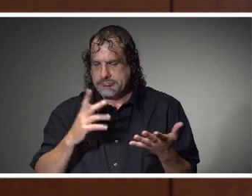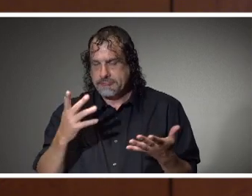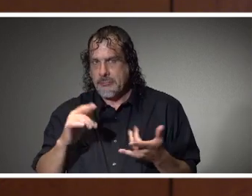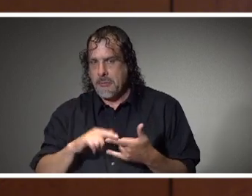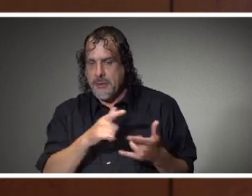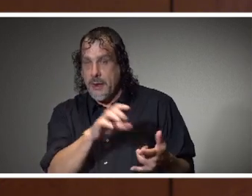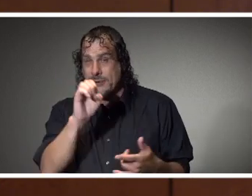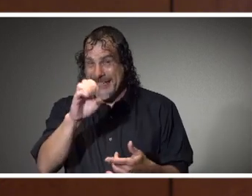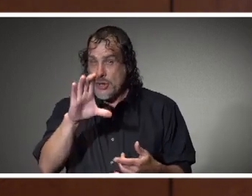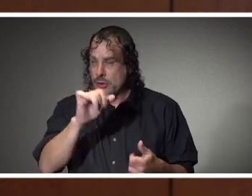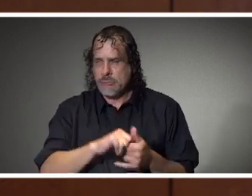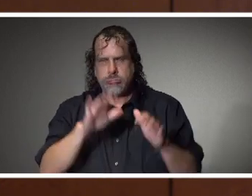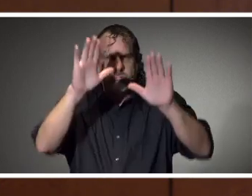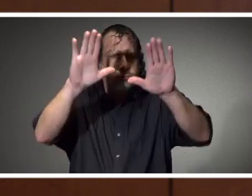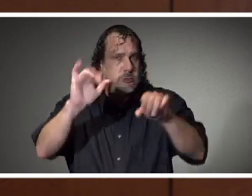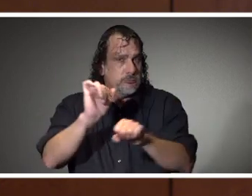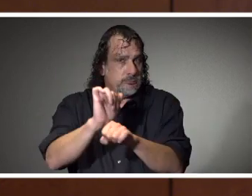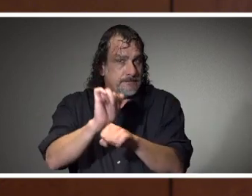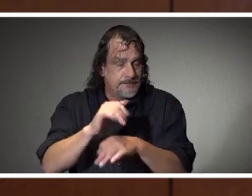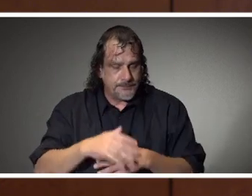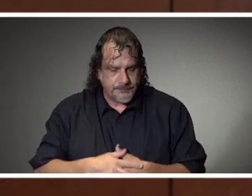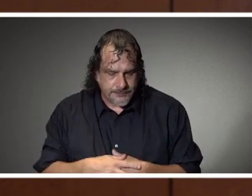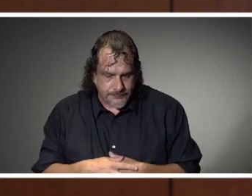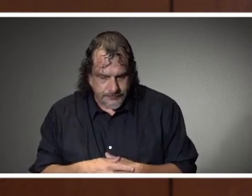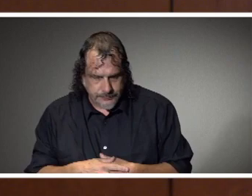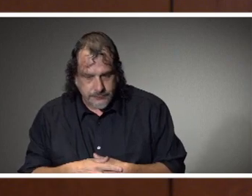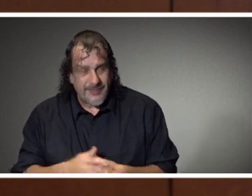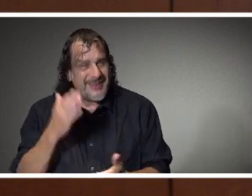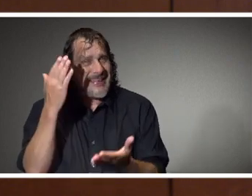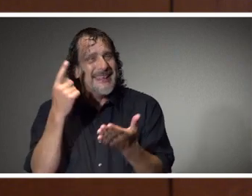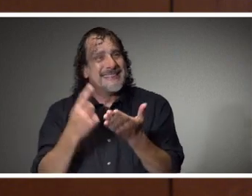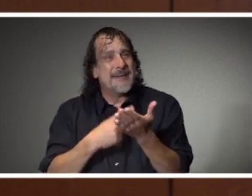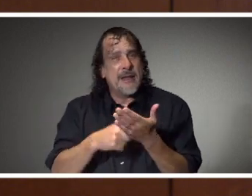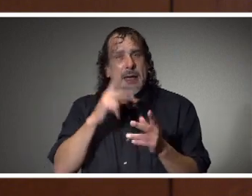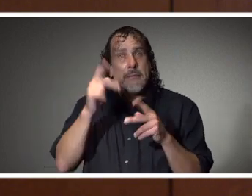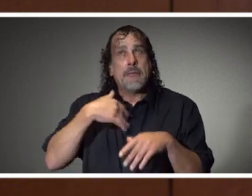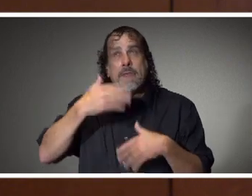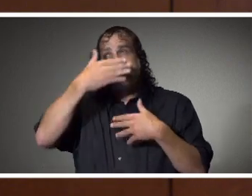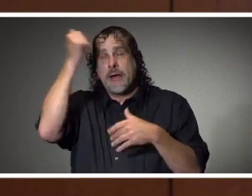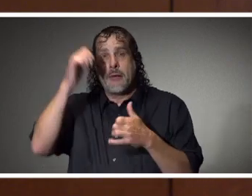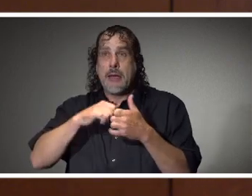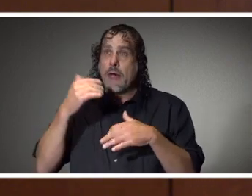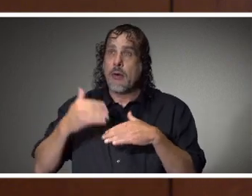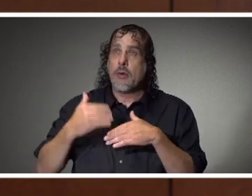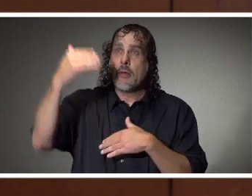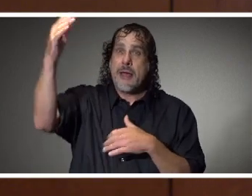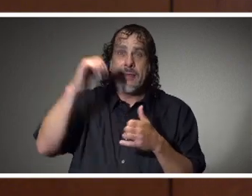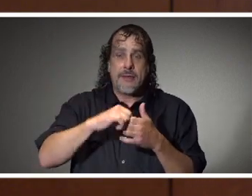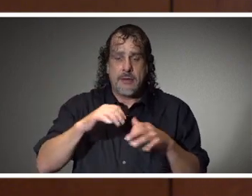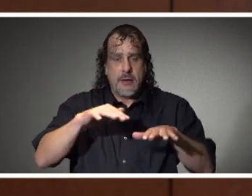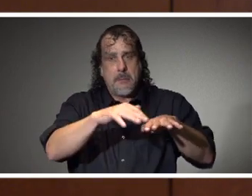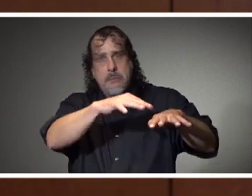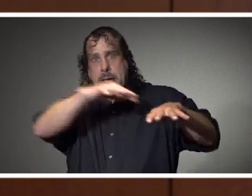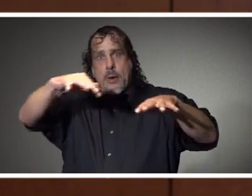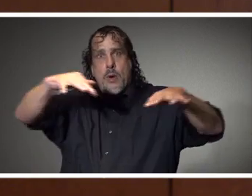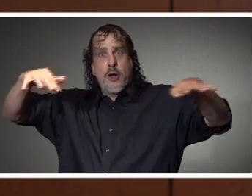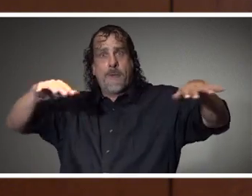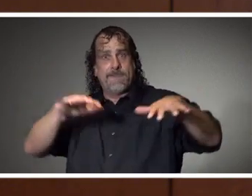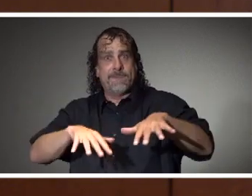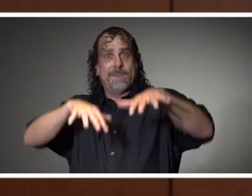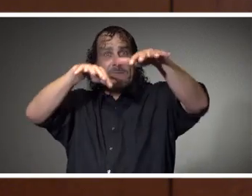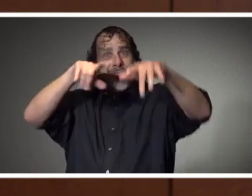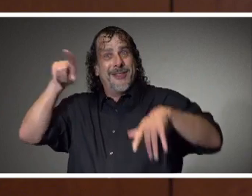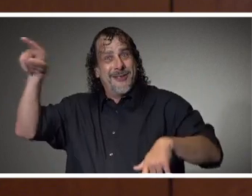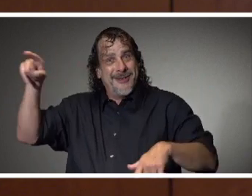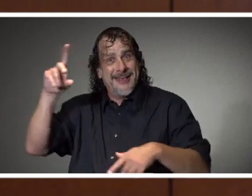are doing a great job. What seems to be lost sometimes is, let's think about the rest of the state. What about the backwater flooding? It's something that we don't